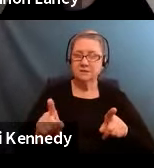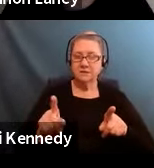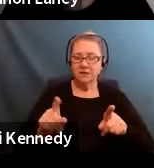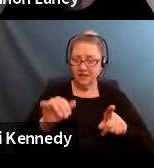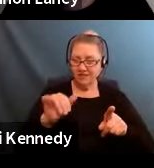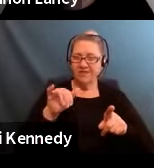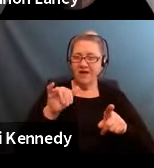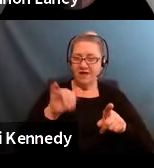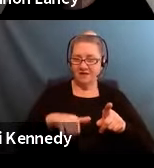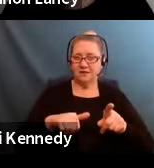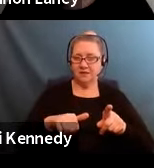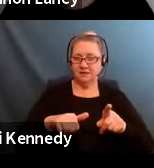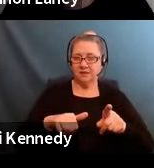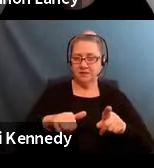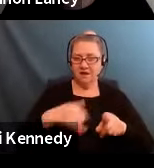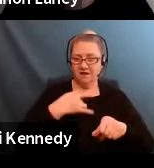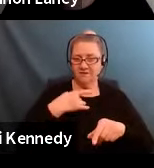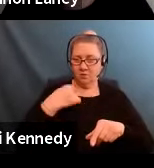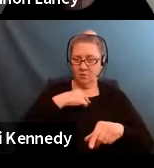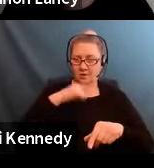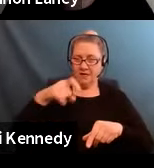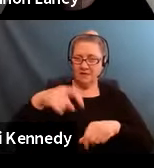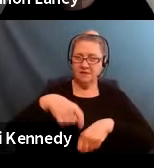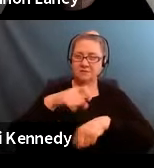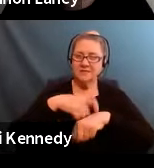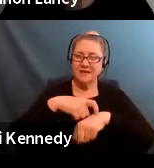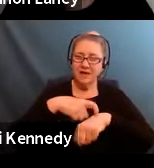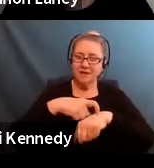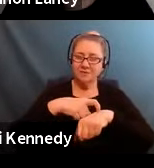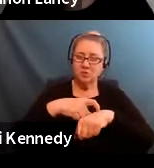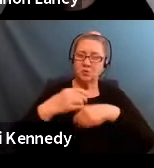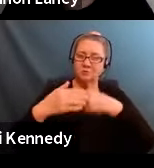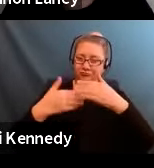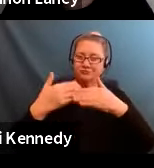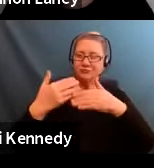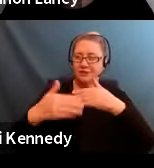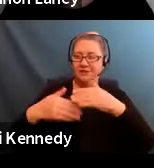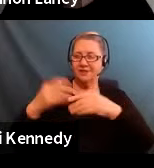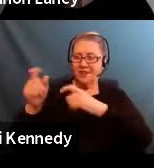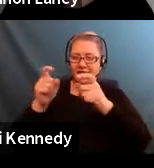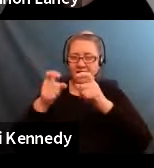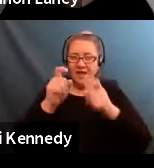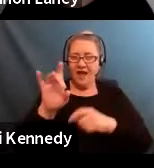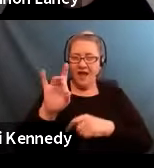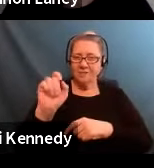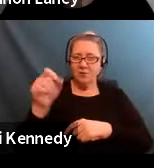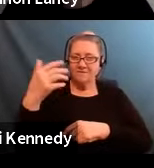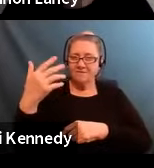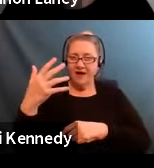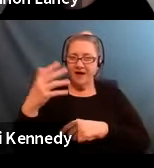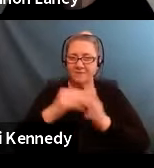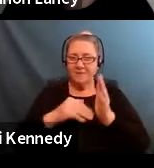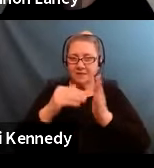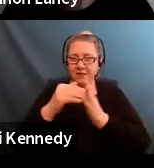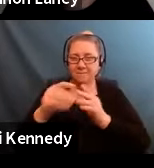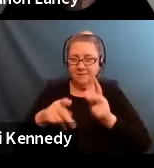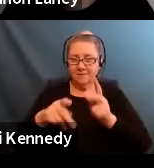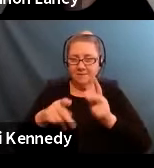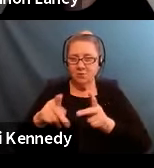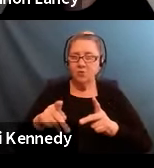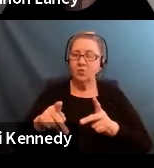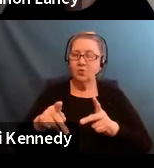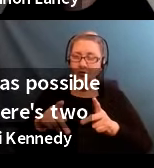are. I think it's going to take us a bit of time to get through that 8.5 million people, and we've seen some early data